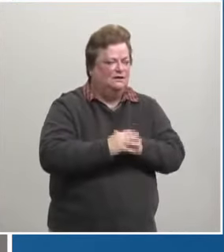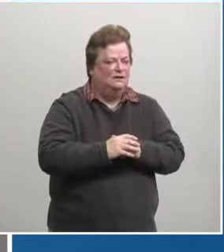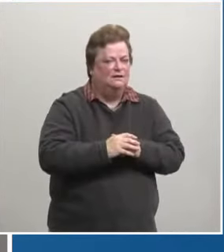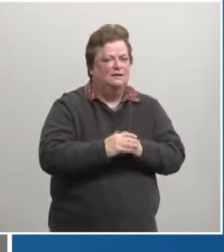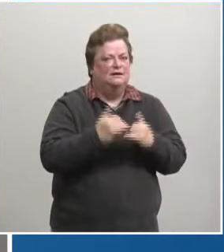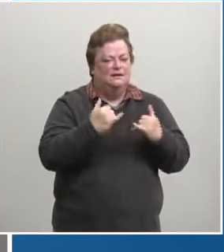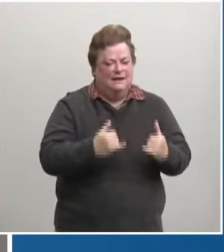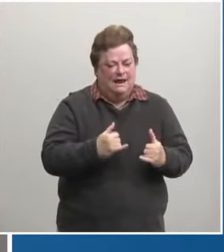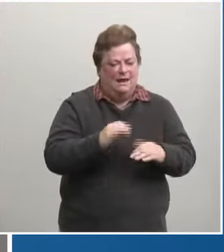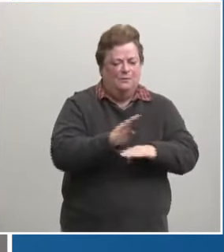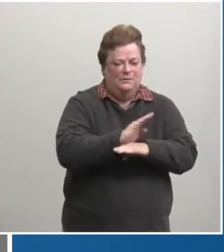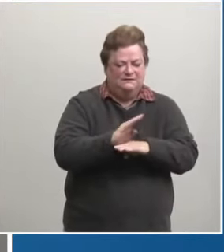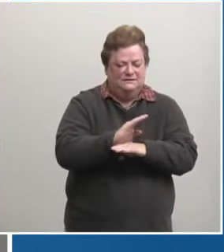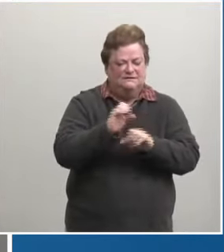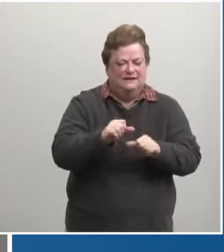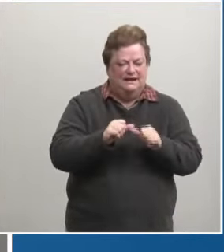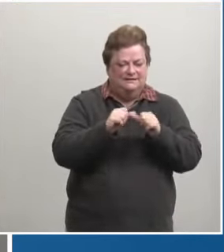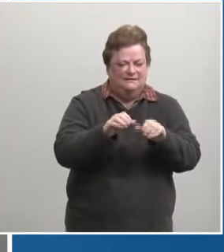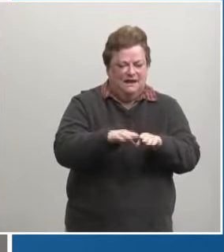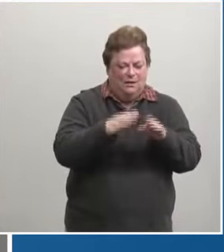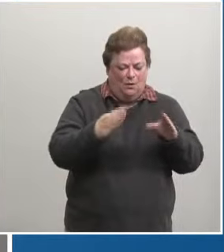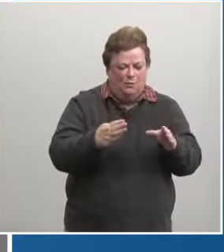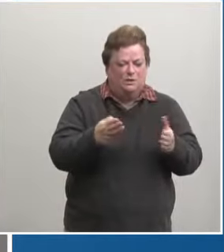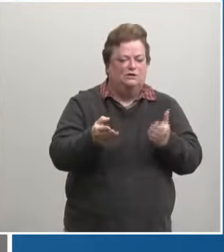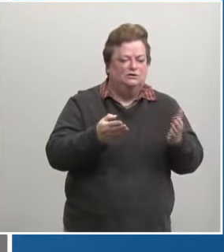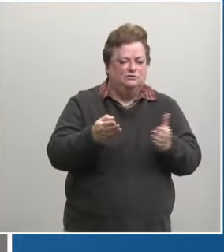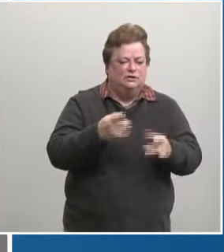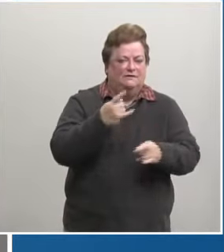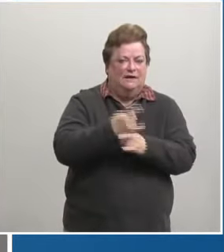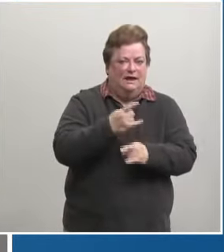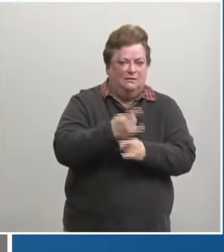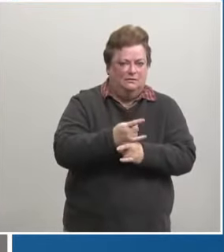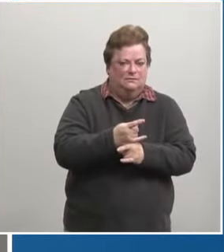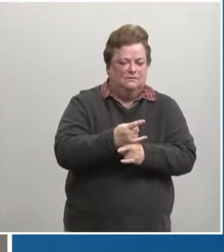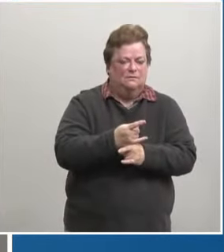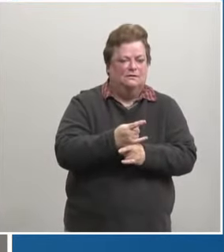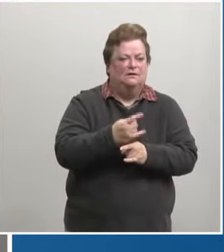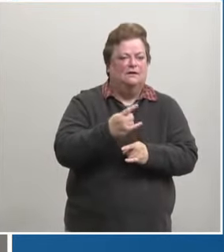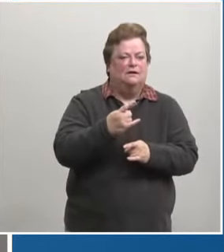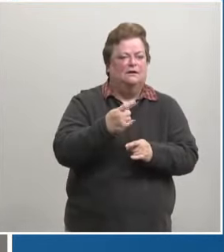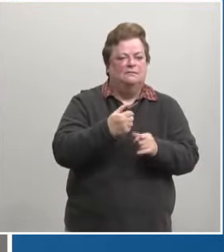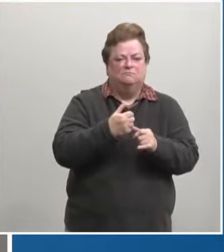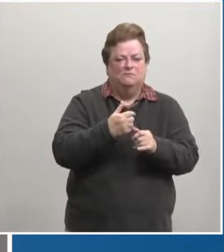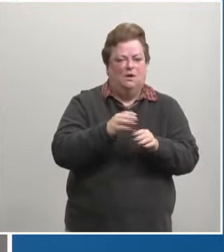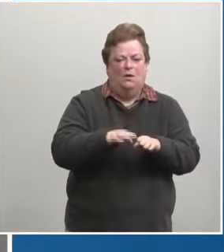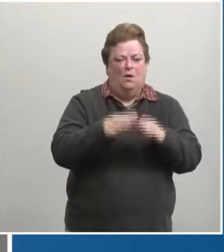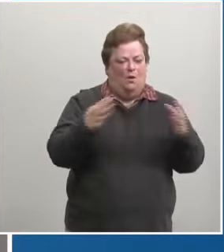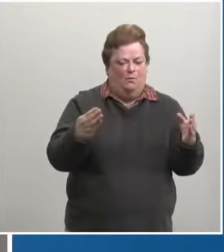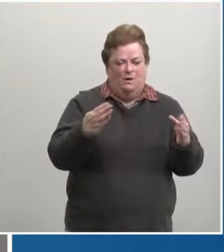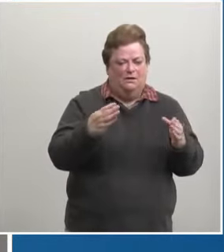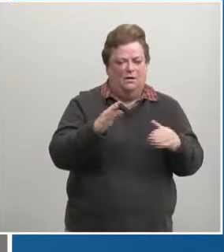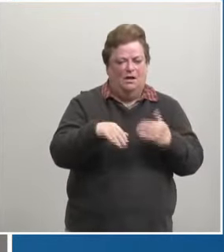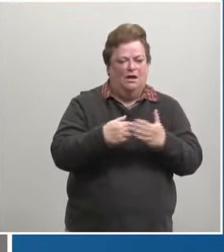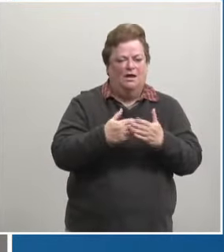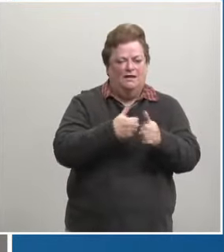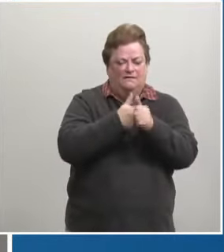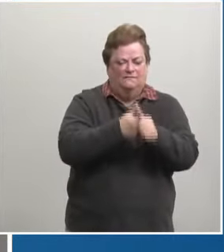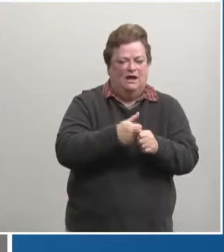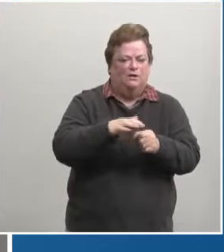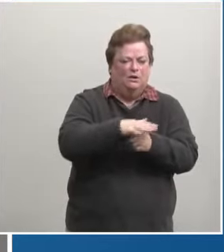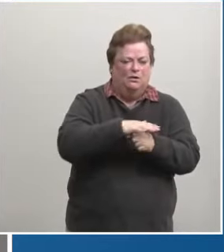Establishments may now remain open and serve alcohol at all times pursuant to existing local and state